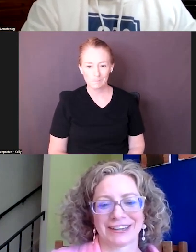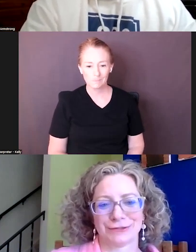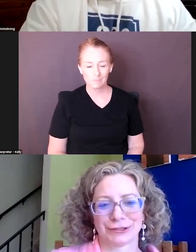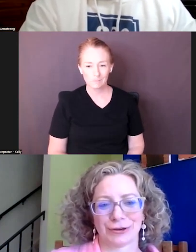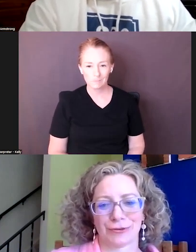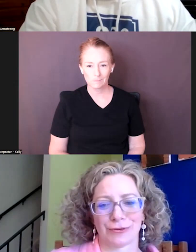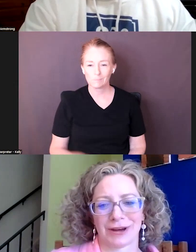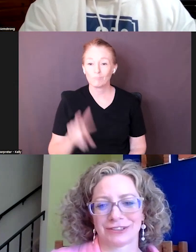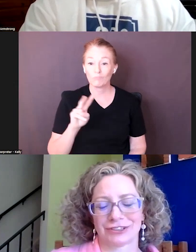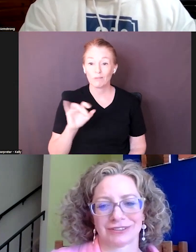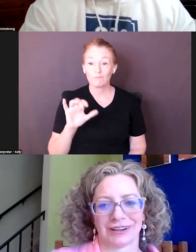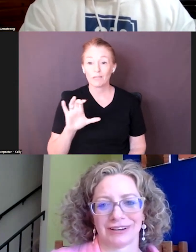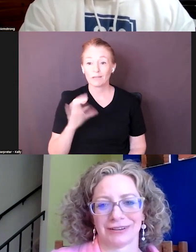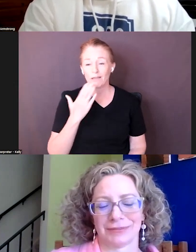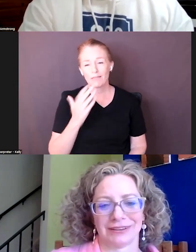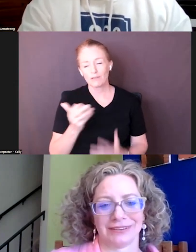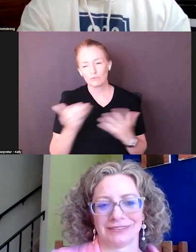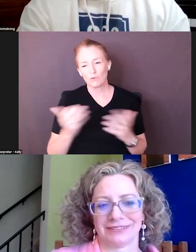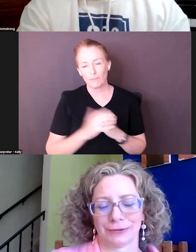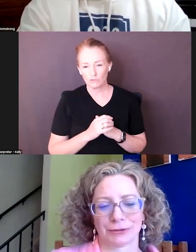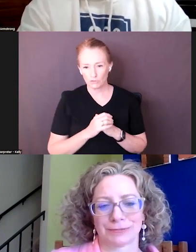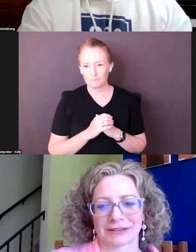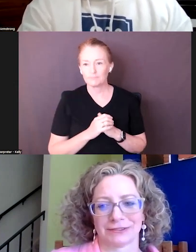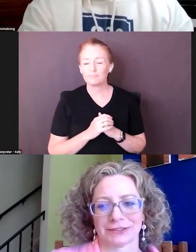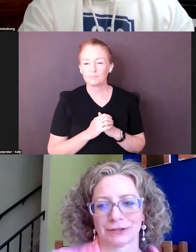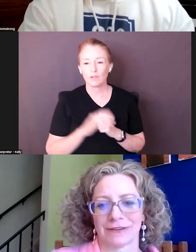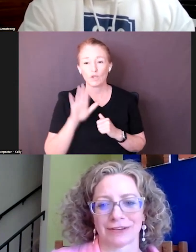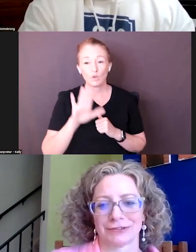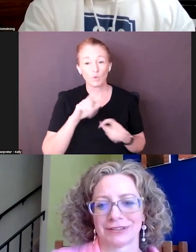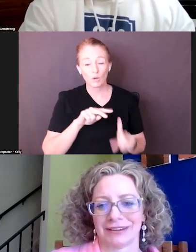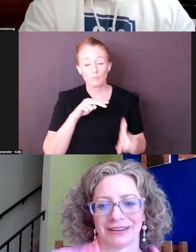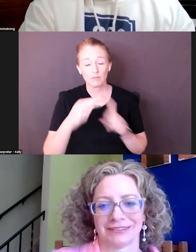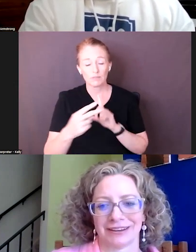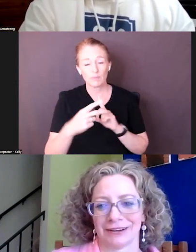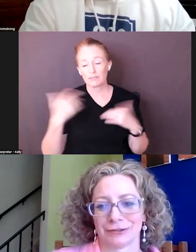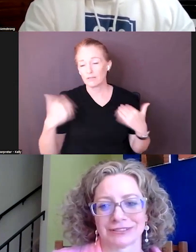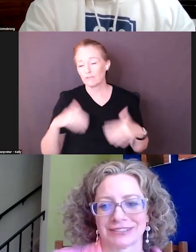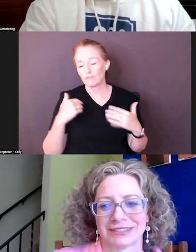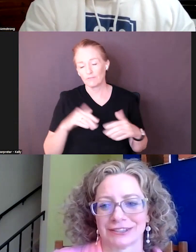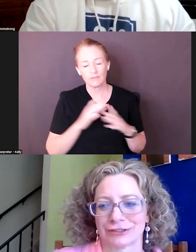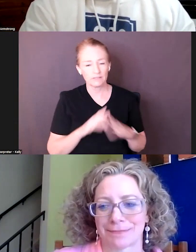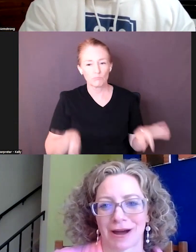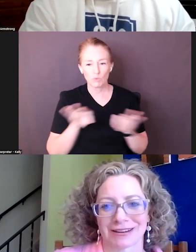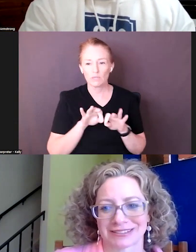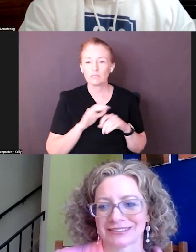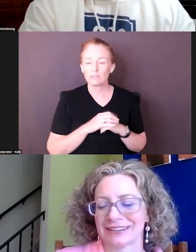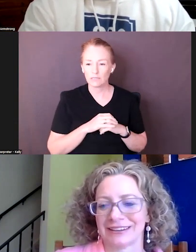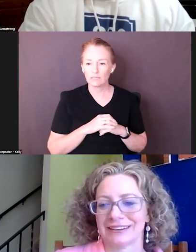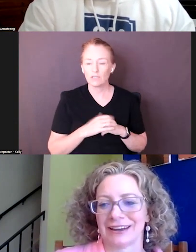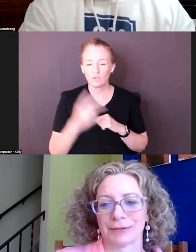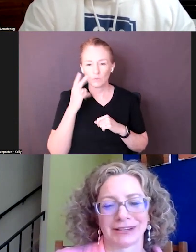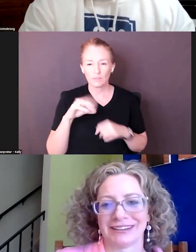Vic, thank you so much. Your perspective is so valued, and you can see in the chat